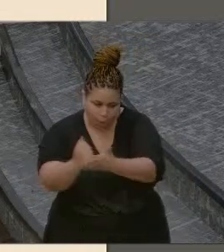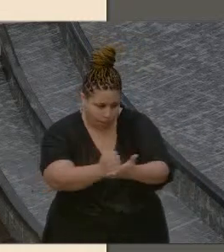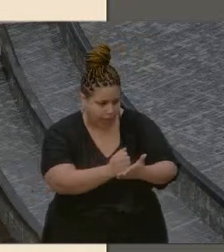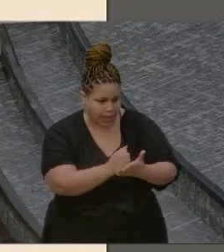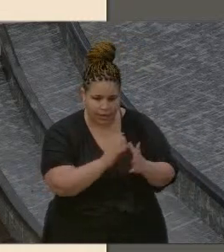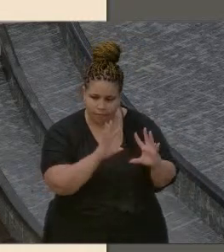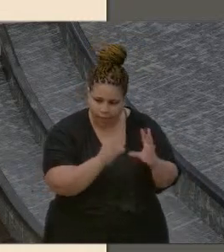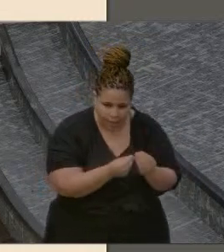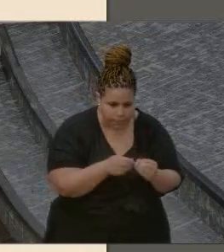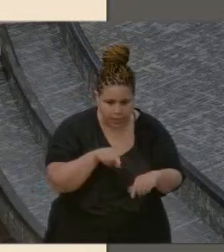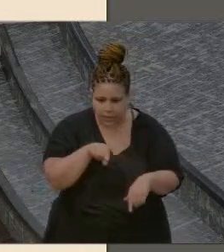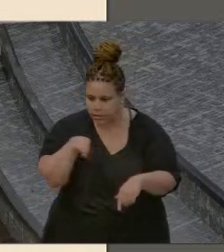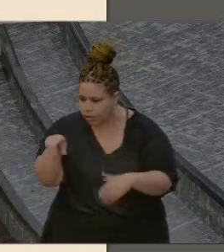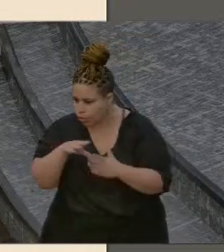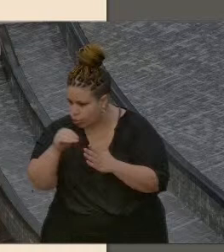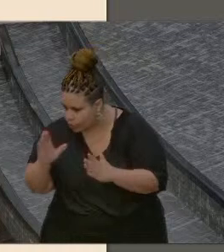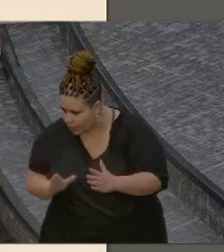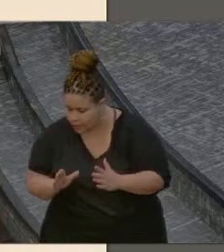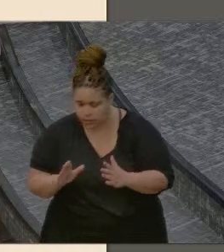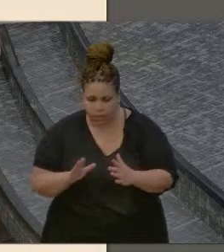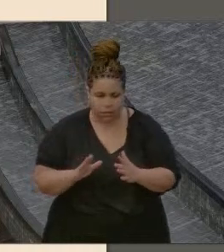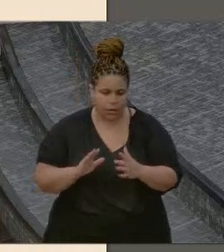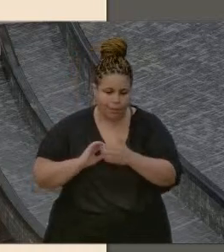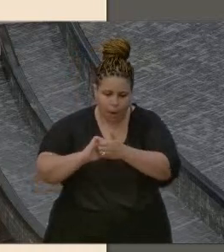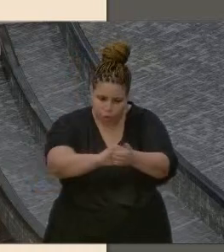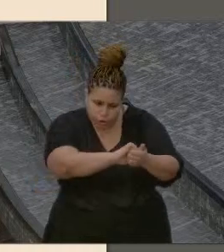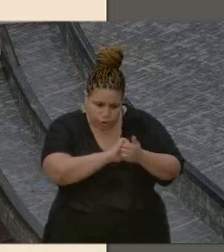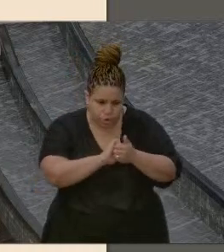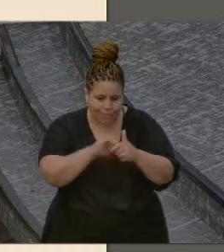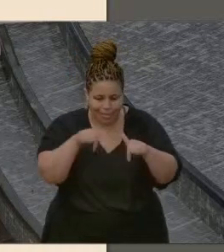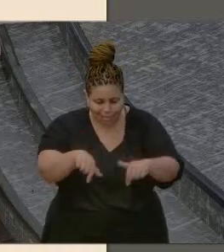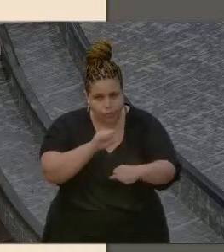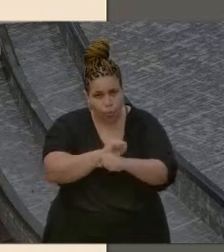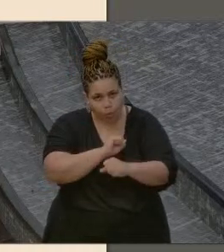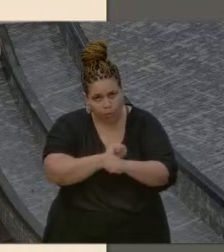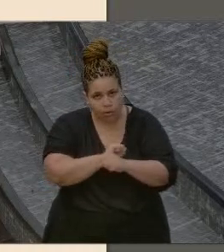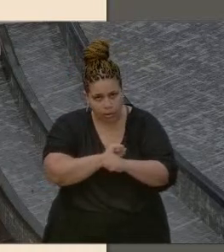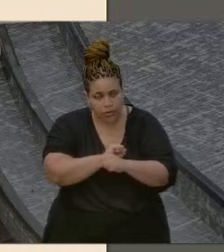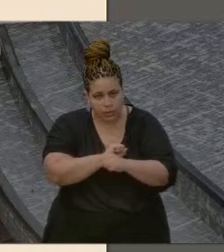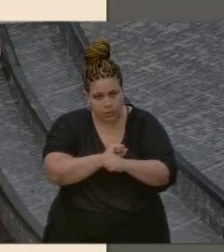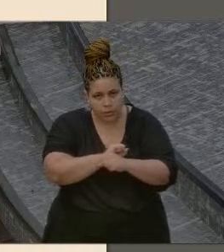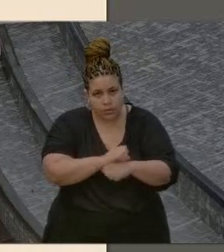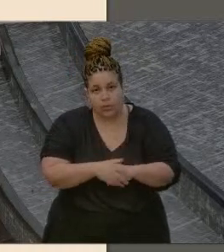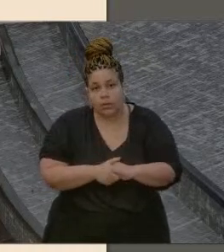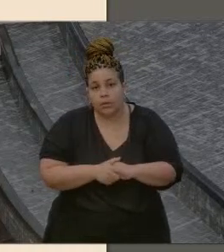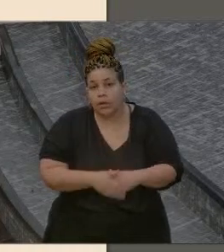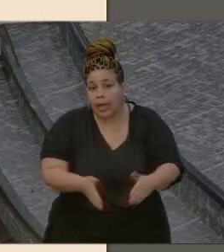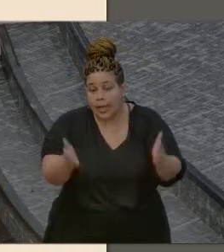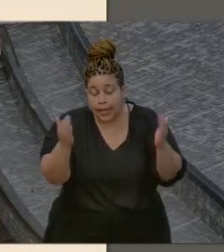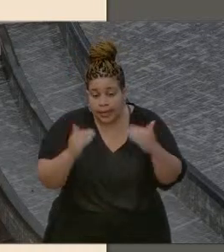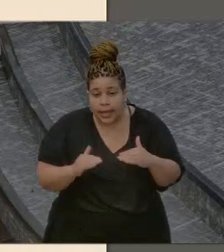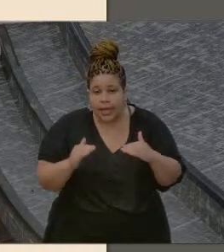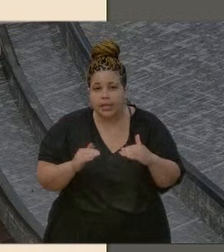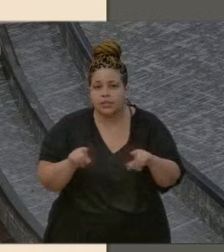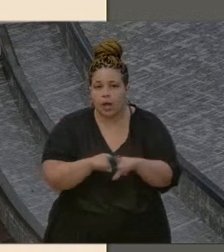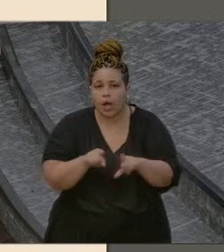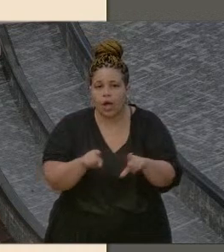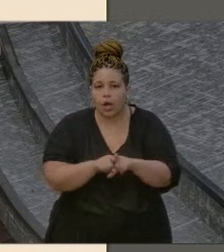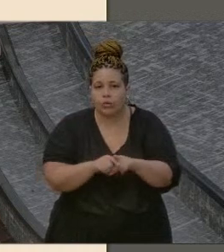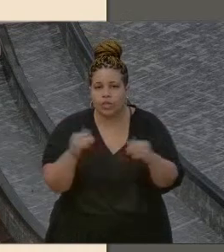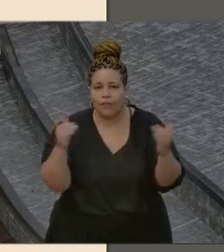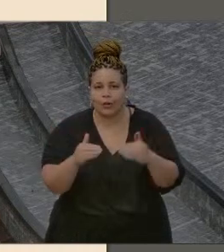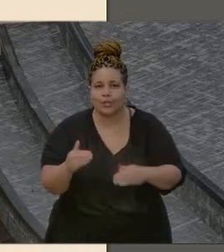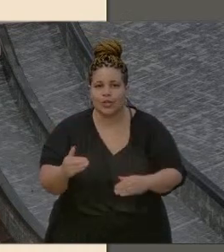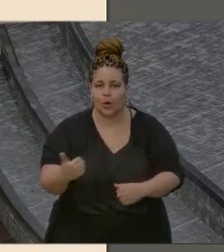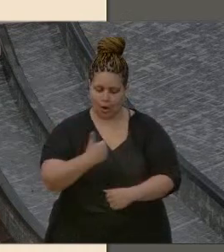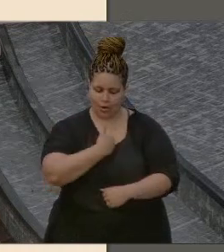this partnership work. And next thing that we want to do is to turn the lens on ourselves. So